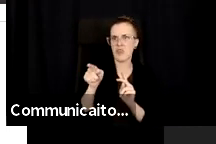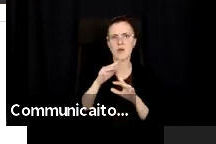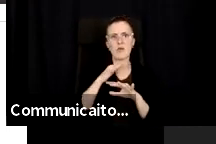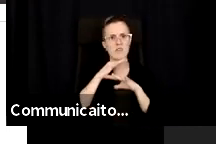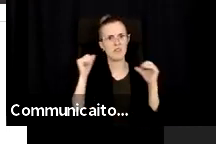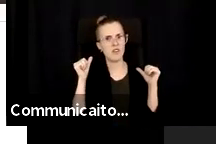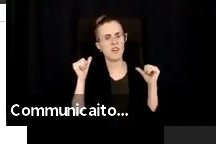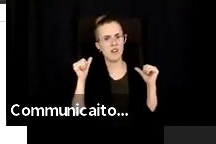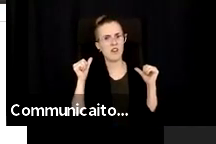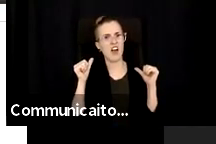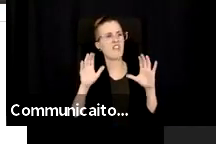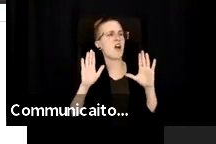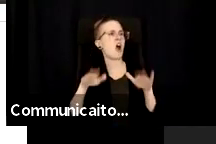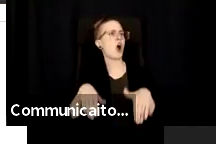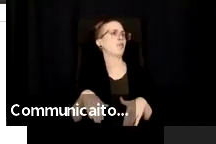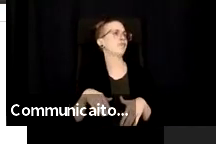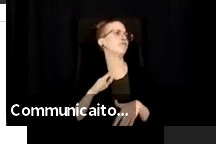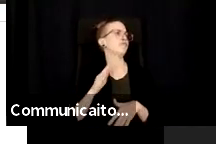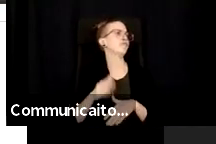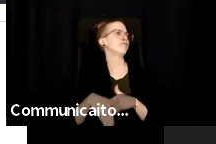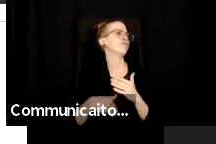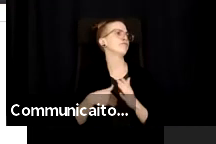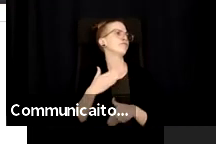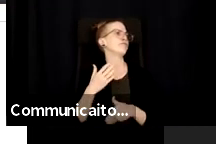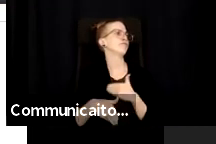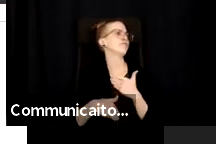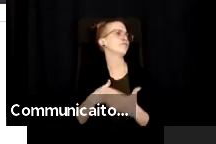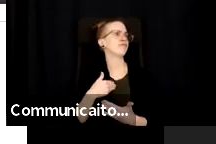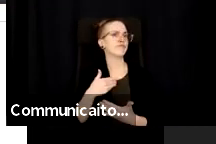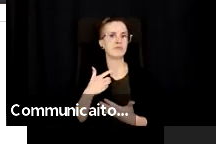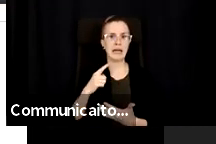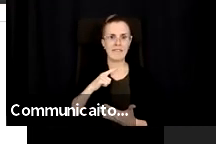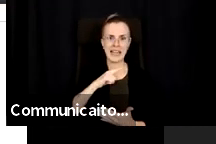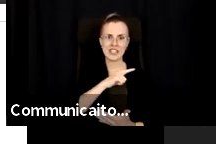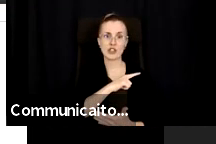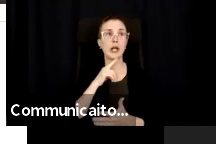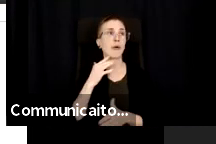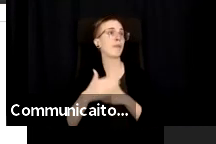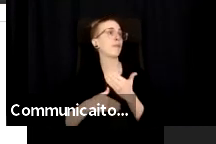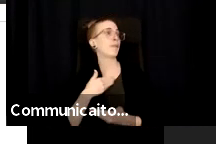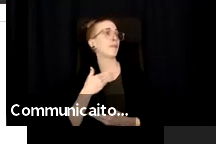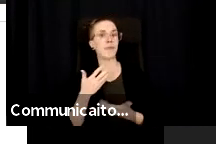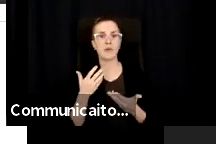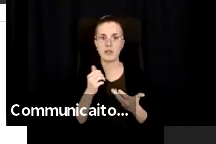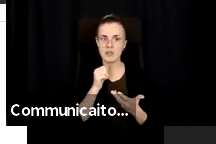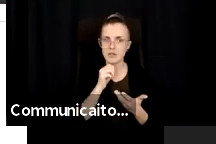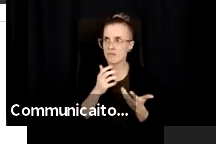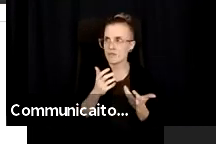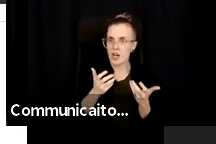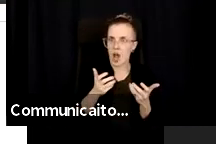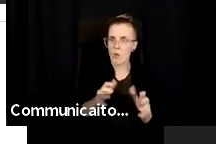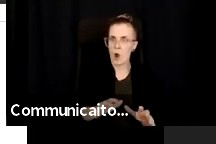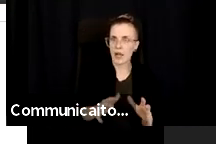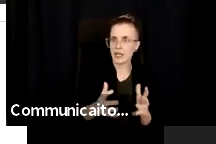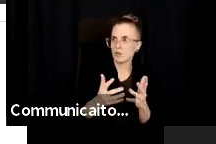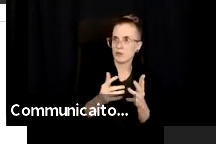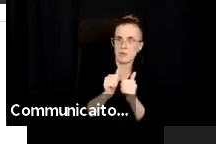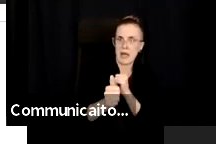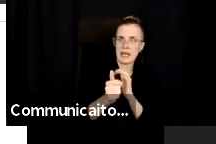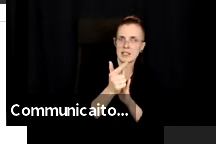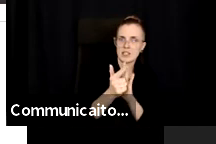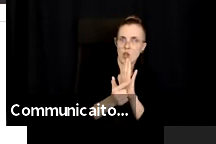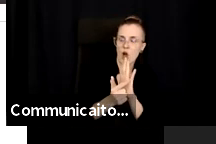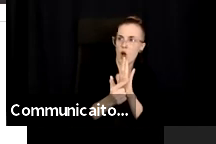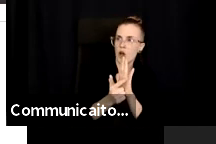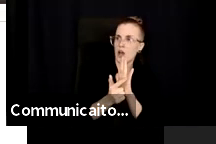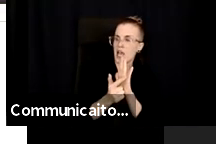pass this law. And I totally understood that because I was tired and I didn't do half as much as what these